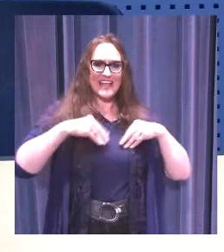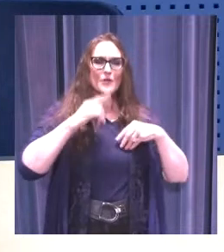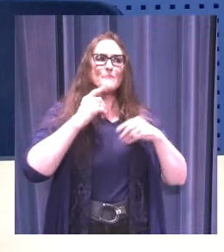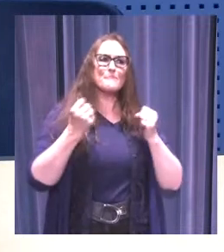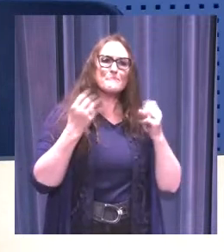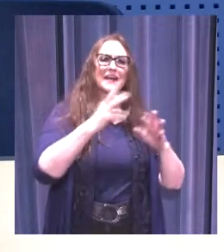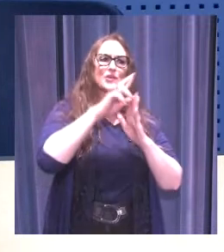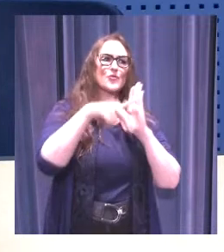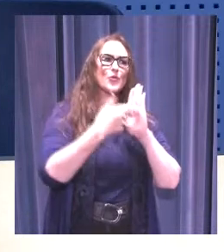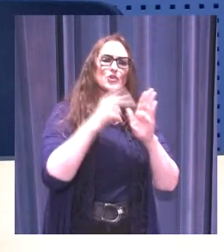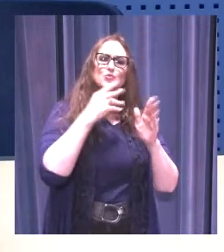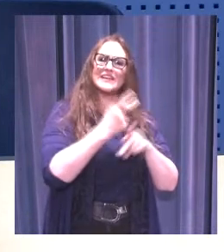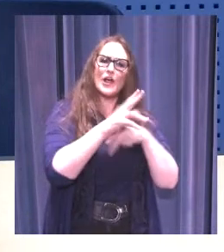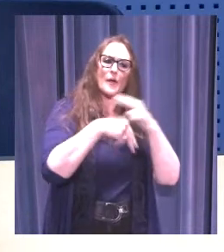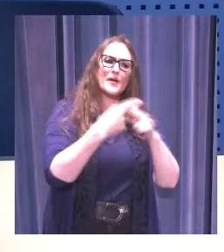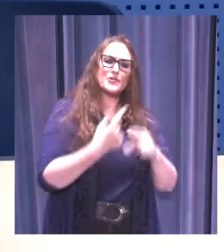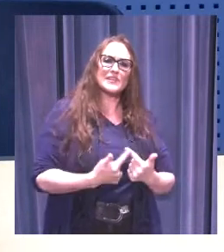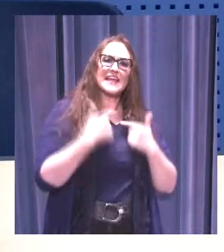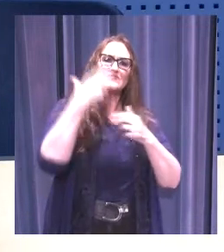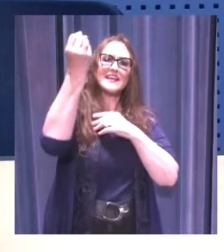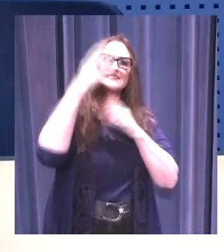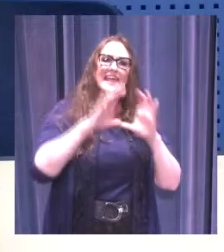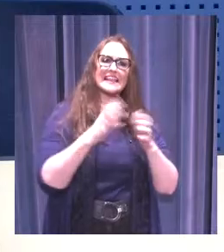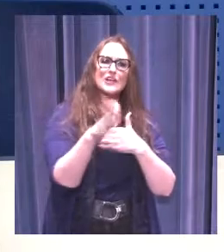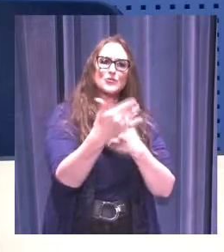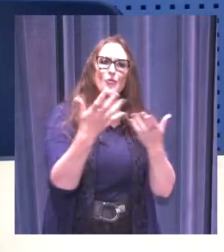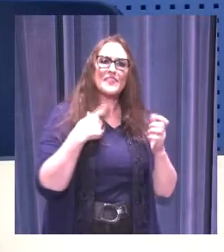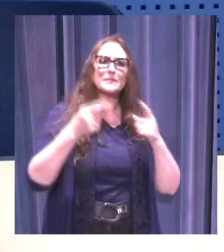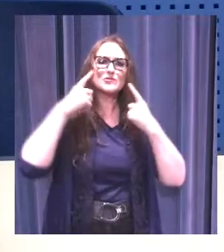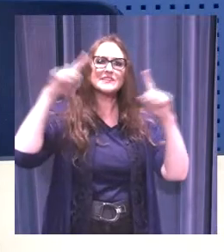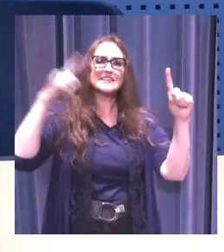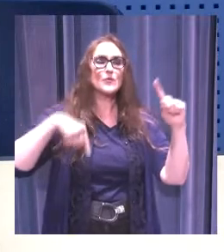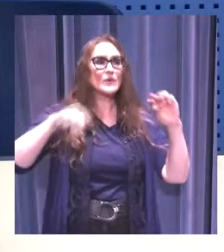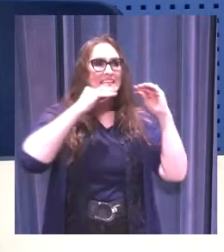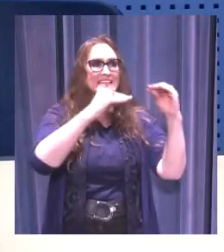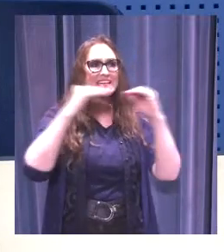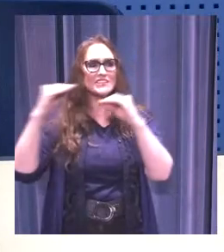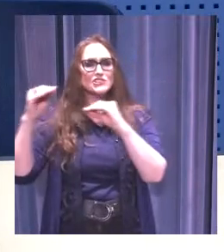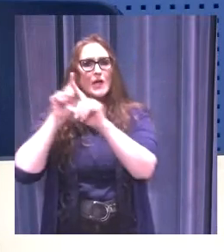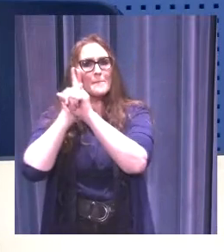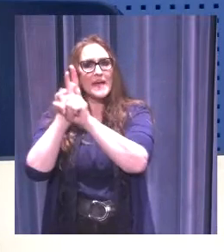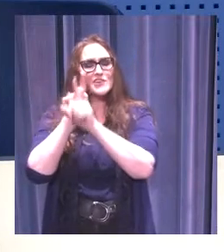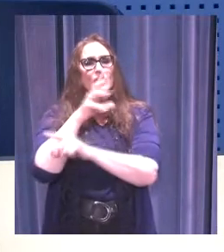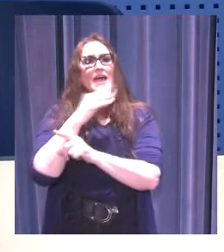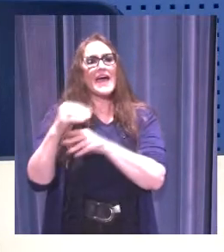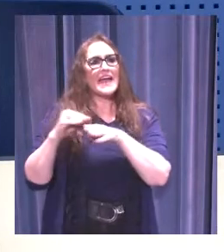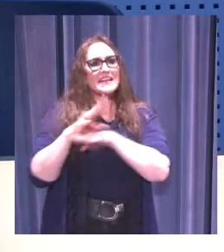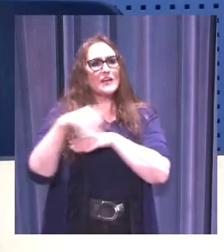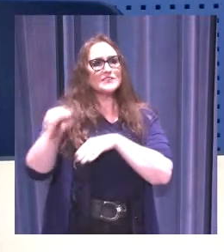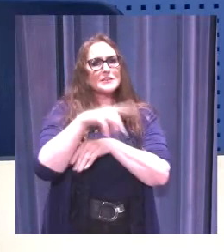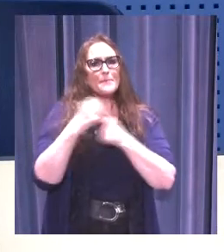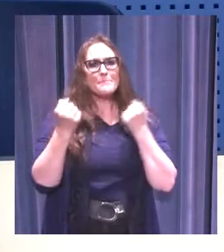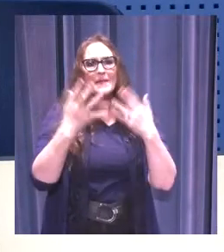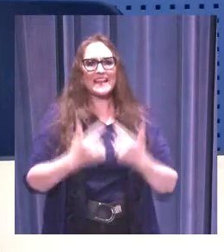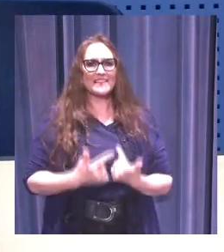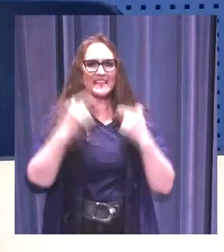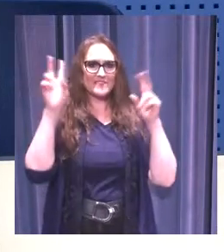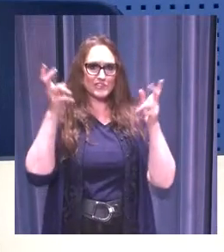We care about their lives outside the classroom and want them to succeed. We teach, mentor, and counsel them on many life